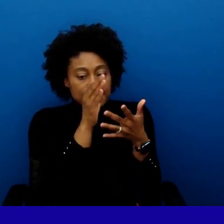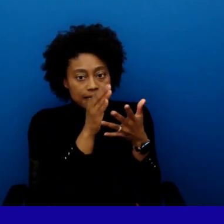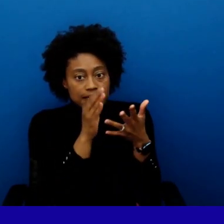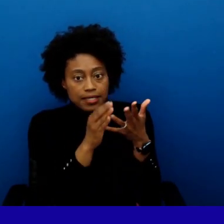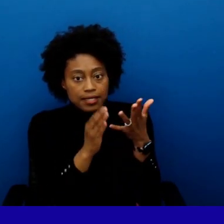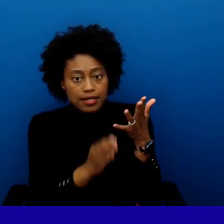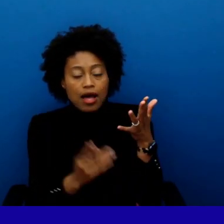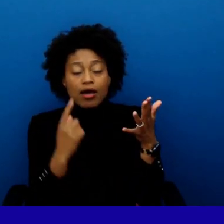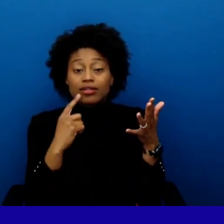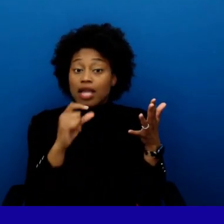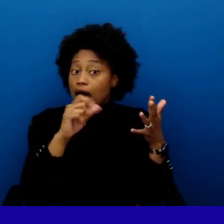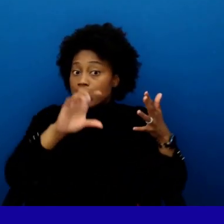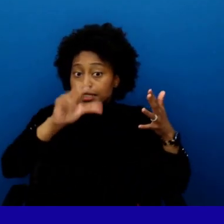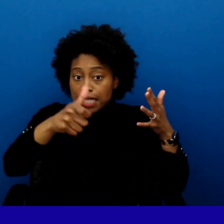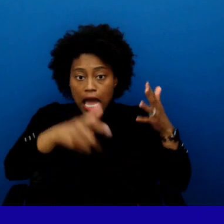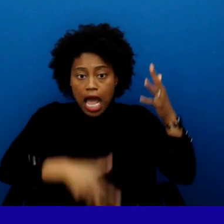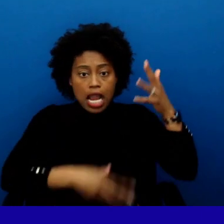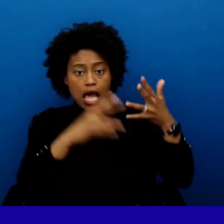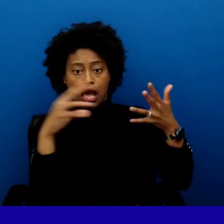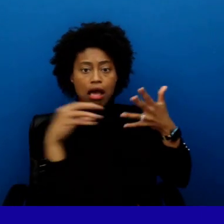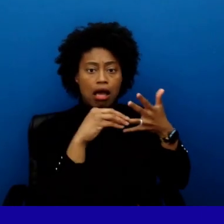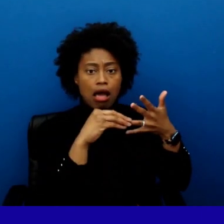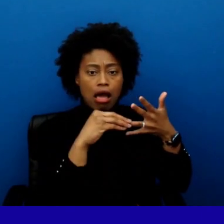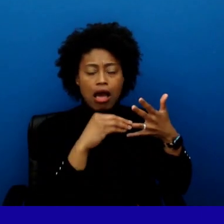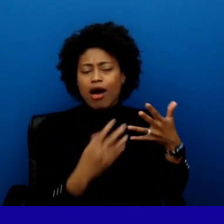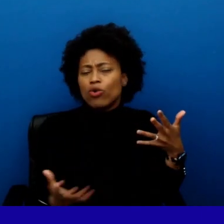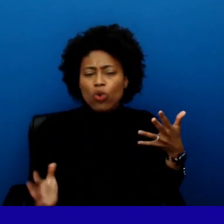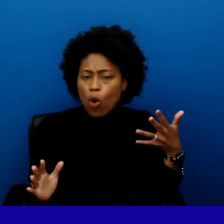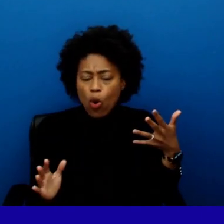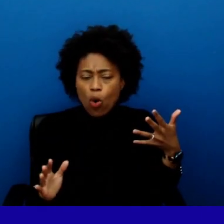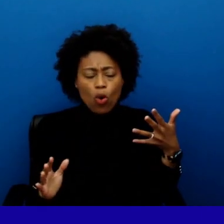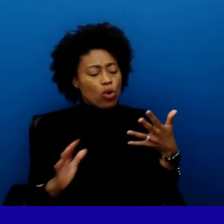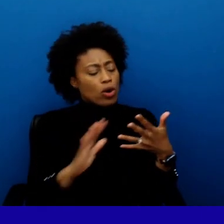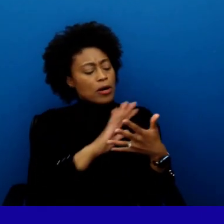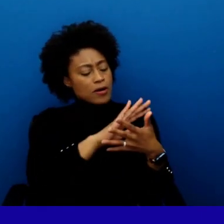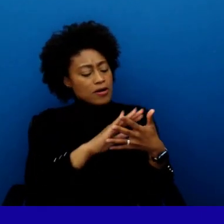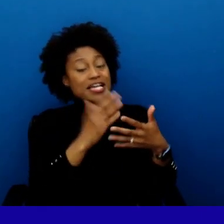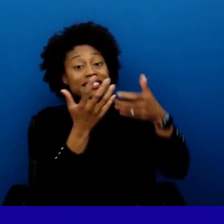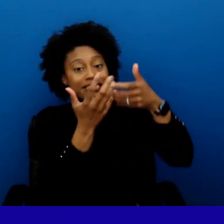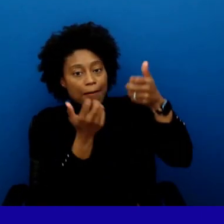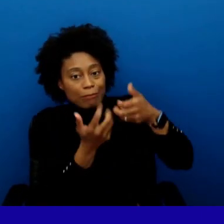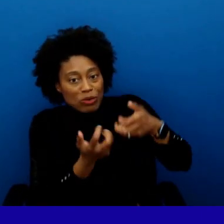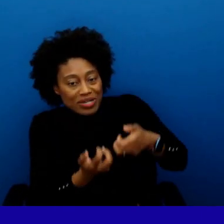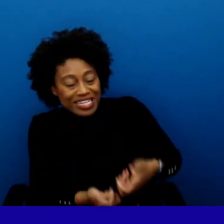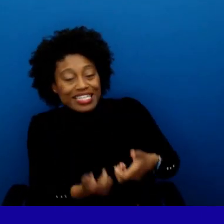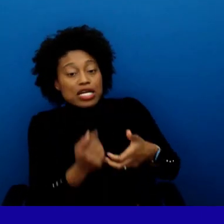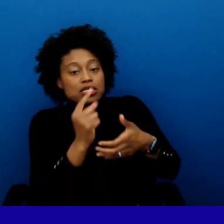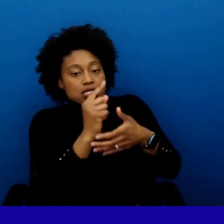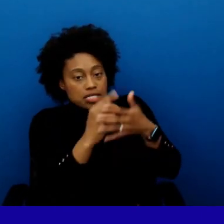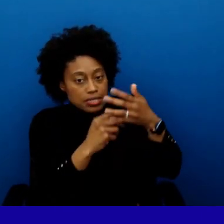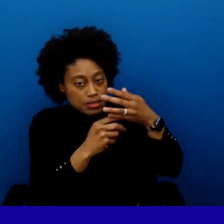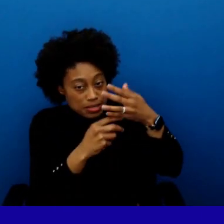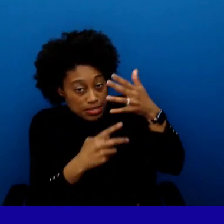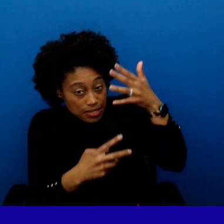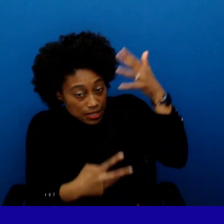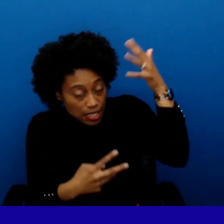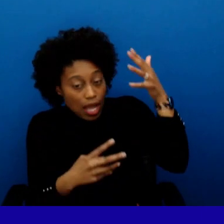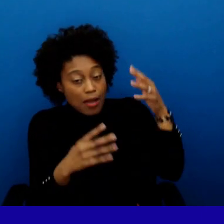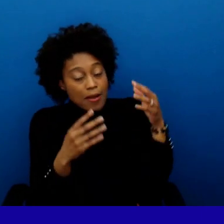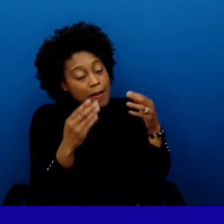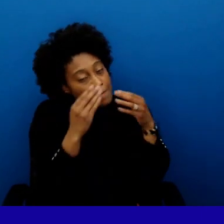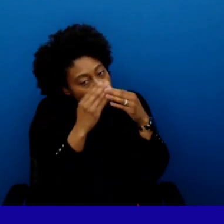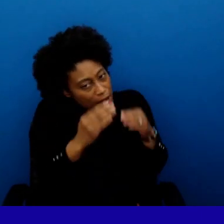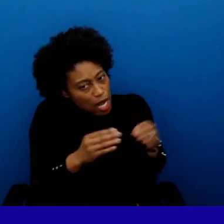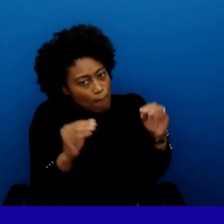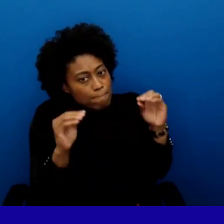typical cookbooks where it's like 10 steps hidden in one step. And that is also overwhelming for neurodivergent brains. So it just breaks